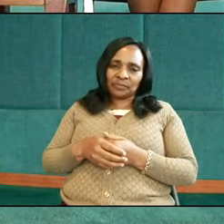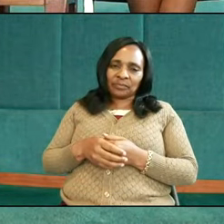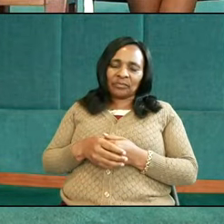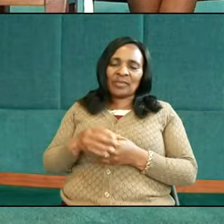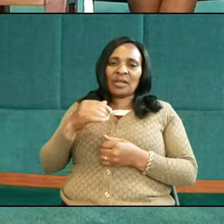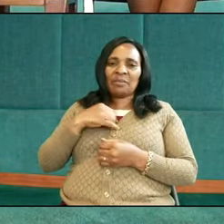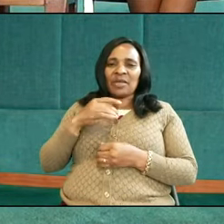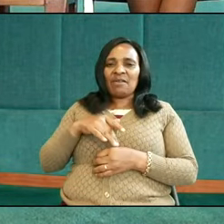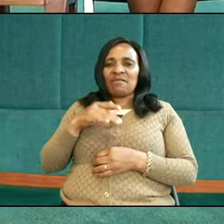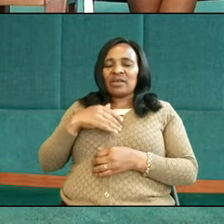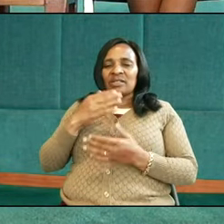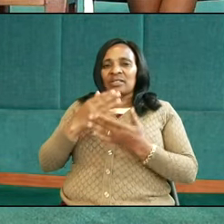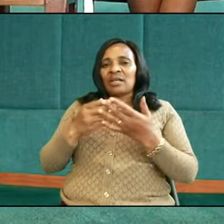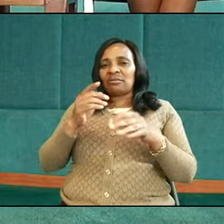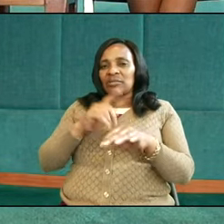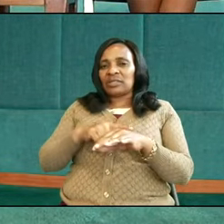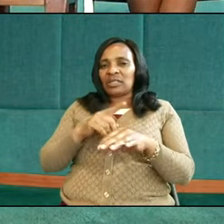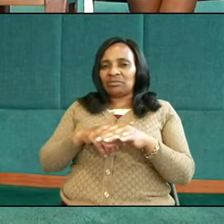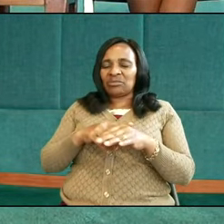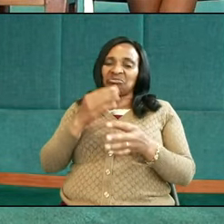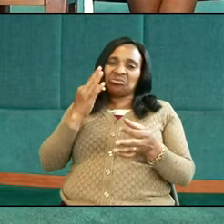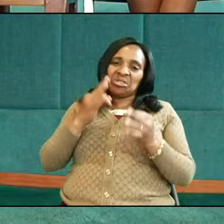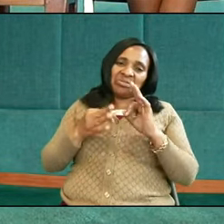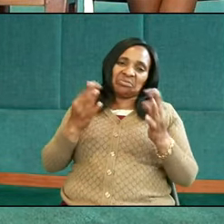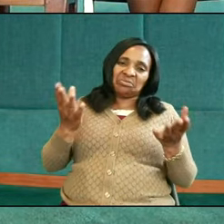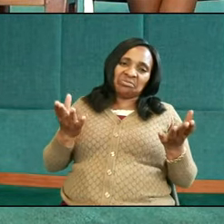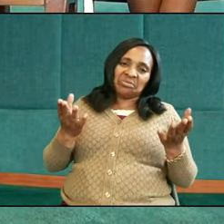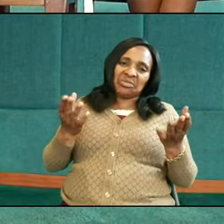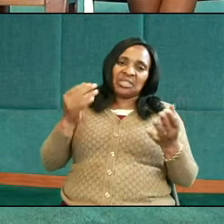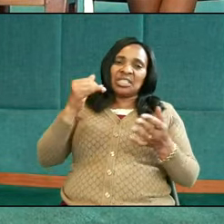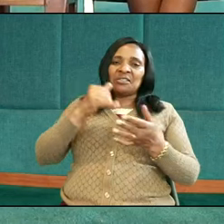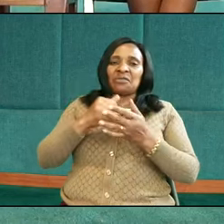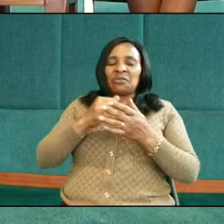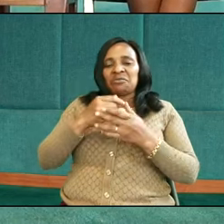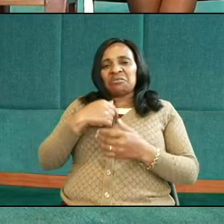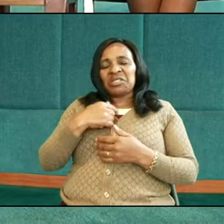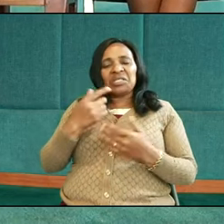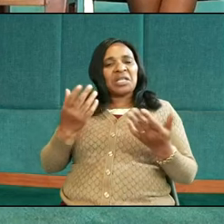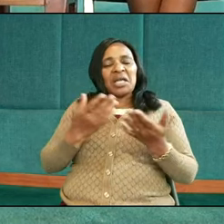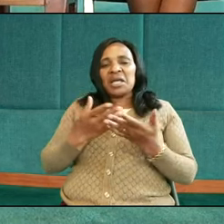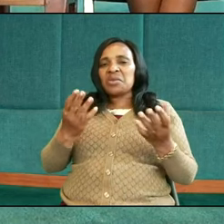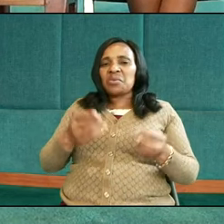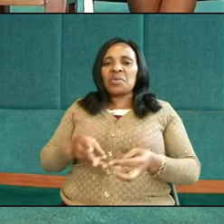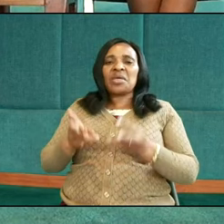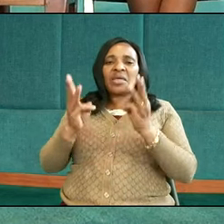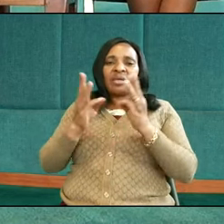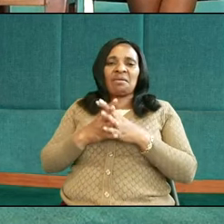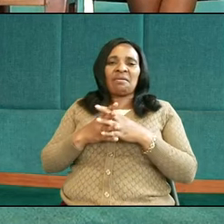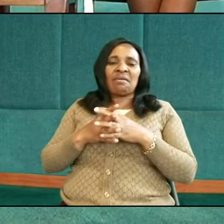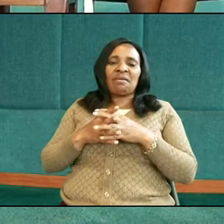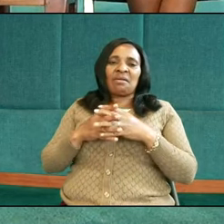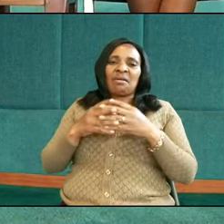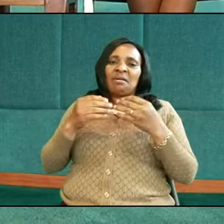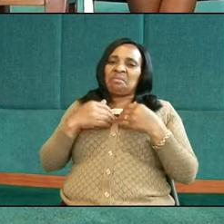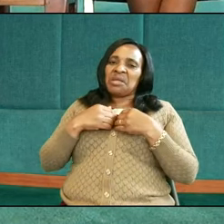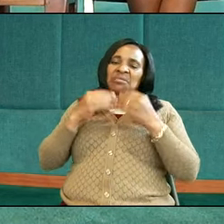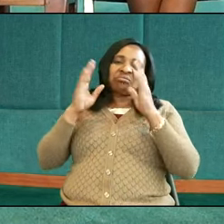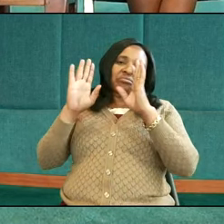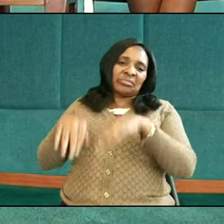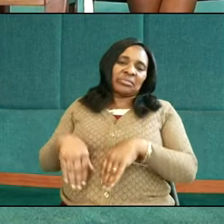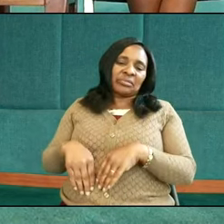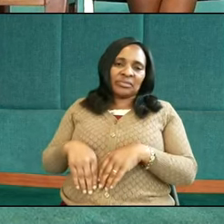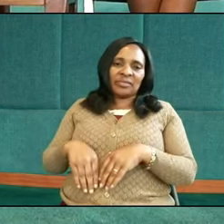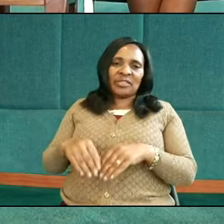I feel like sometimes if it doesn't involve me in any way, I mostly just ignore it.